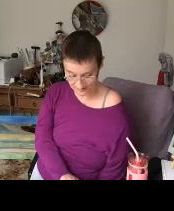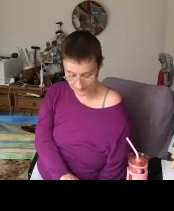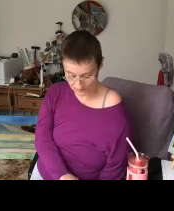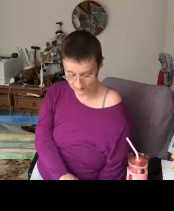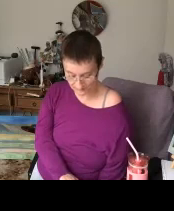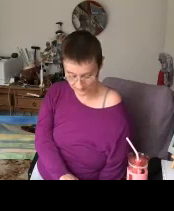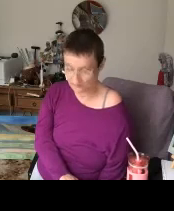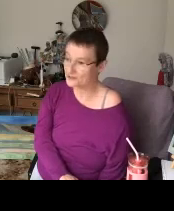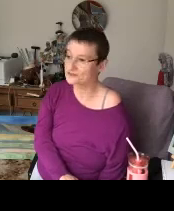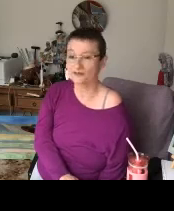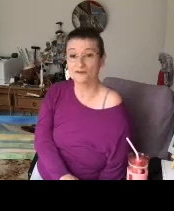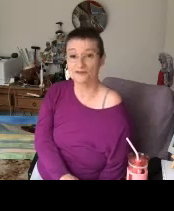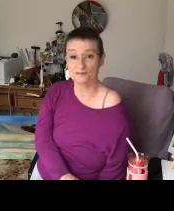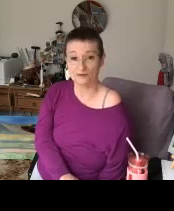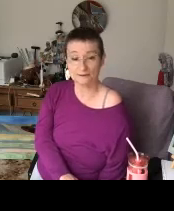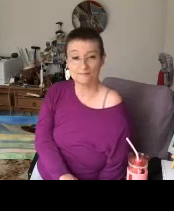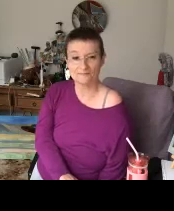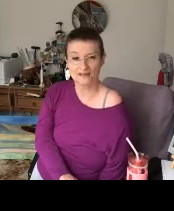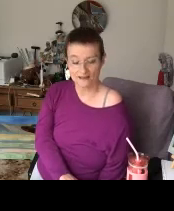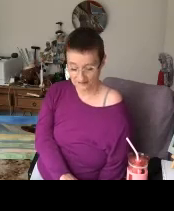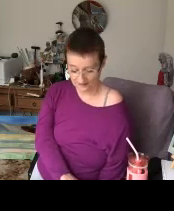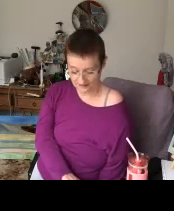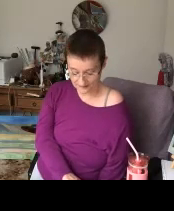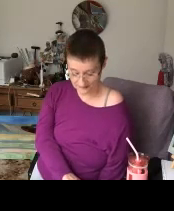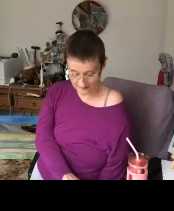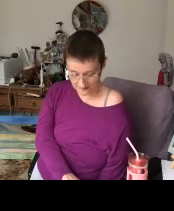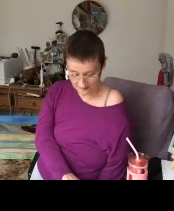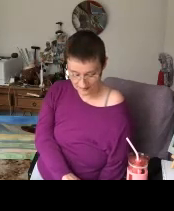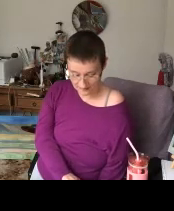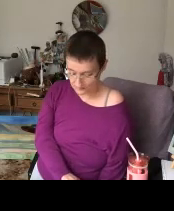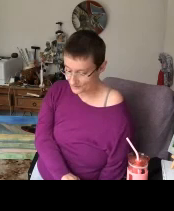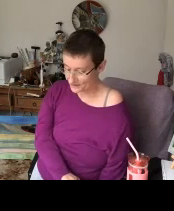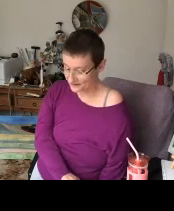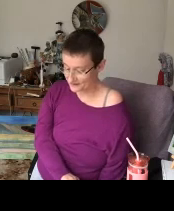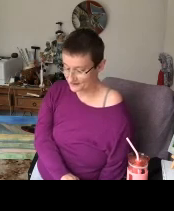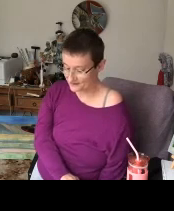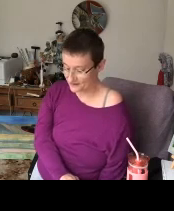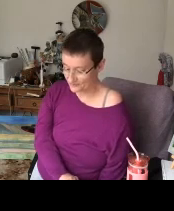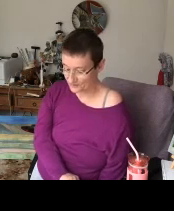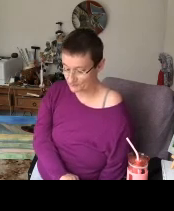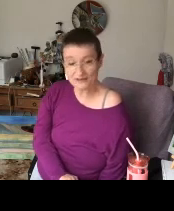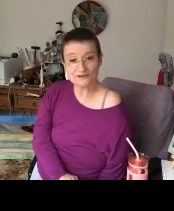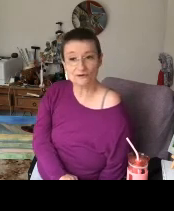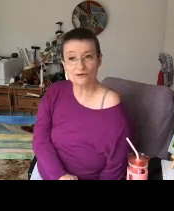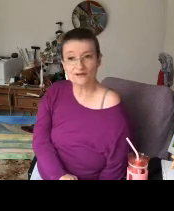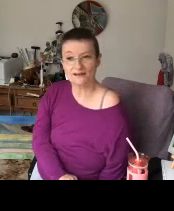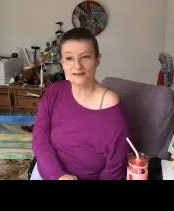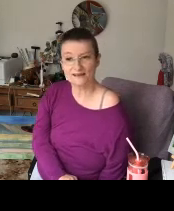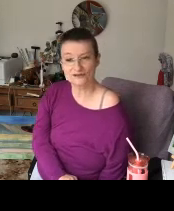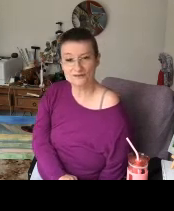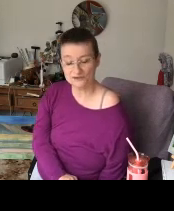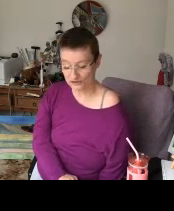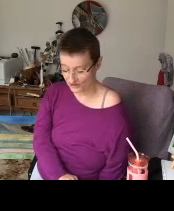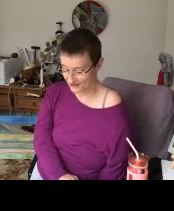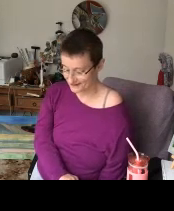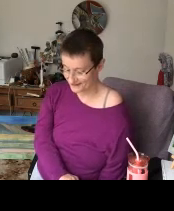sittings, this is always my starting point. And I'm a mentor,